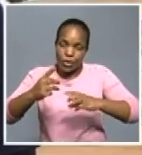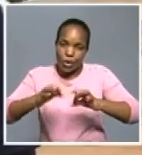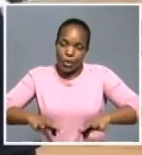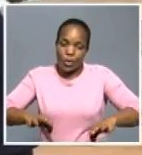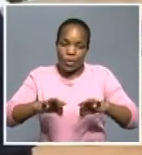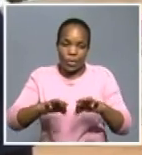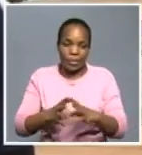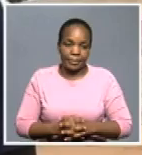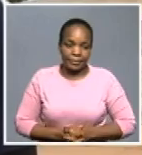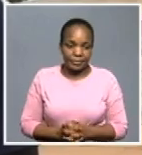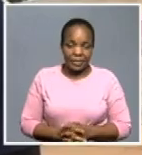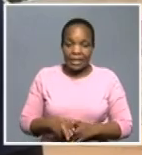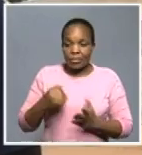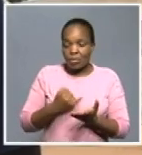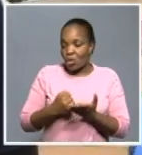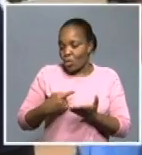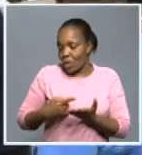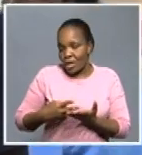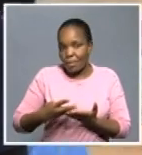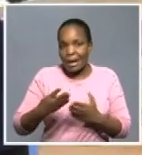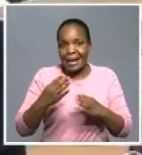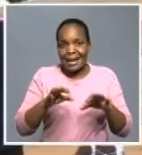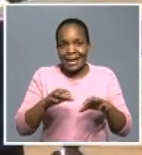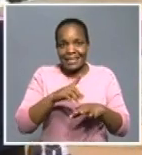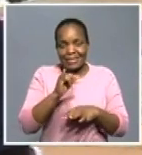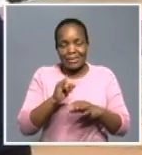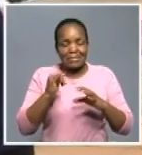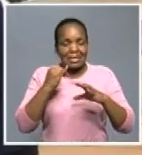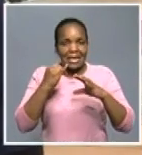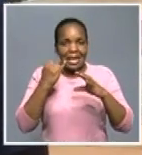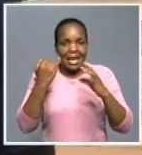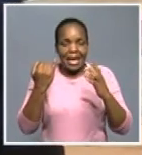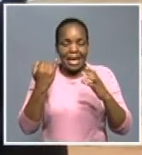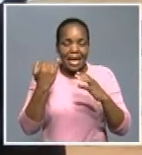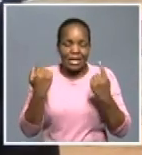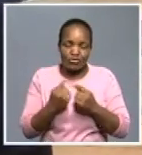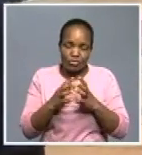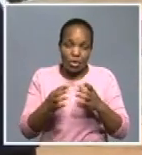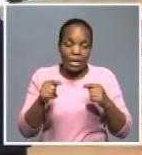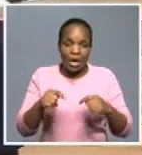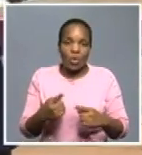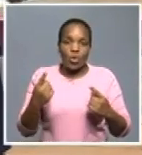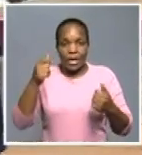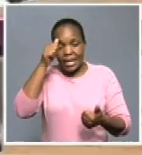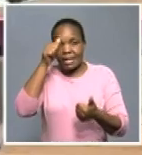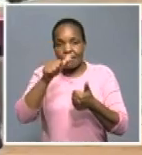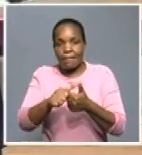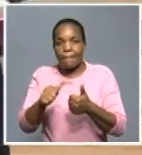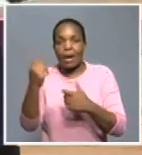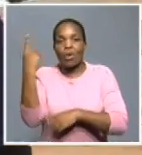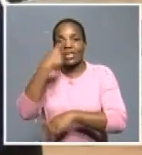really been a hype of activity. Today we are also commemorating the Workers' Day here at Luderitz, where